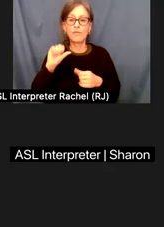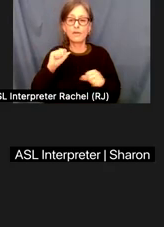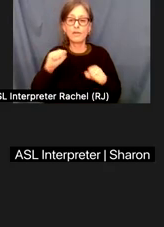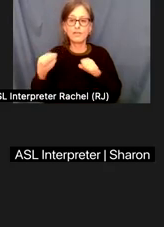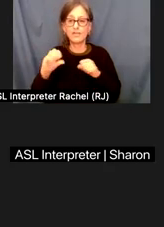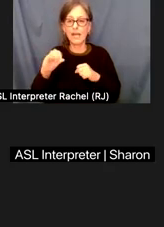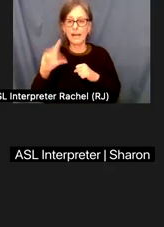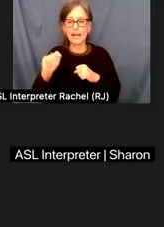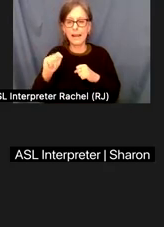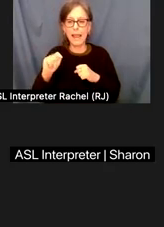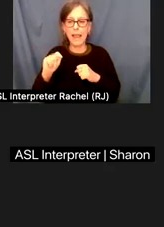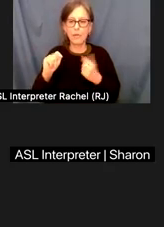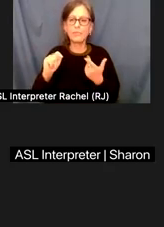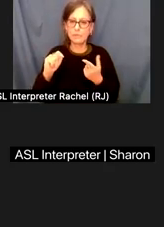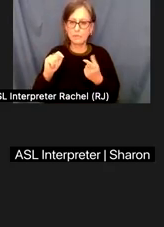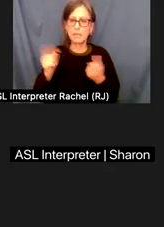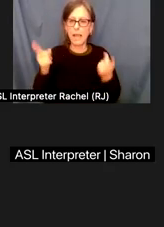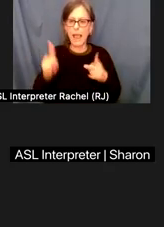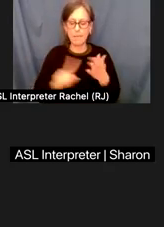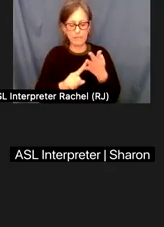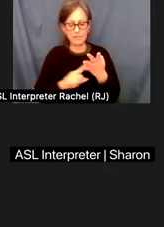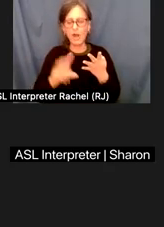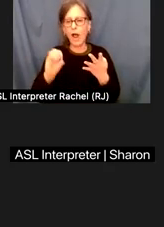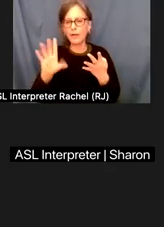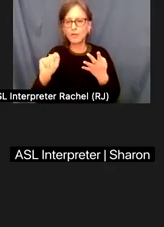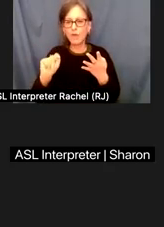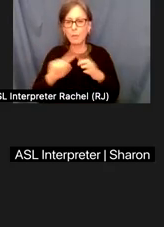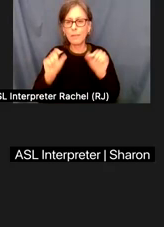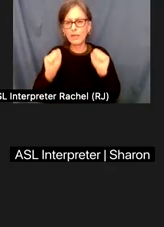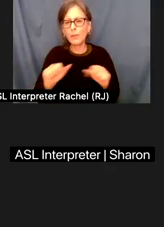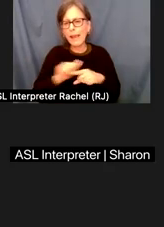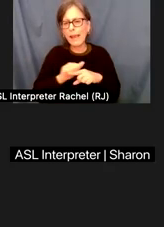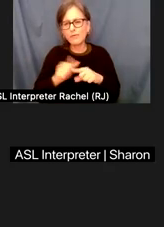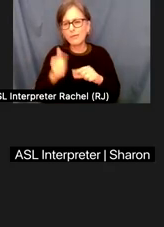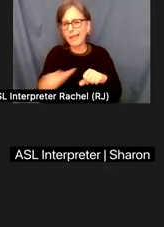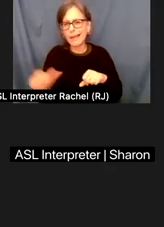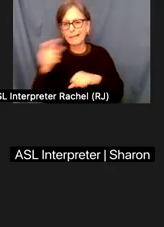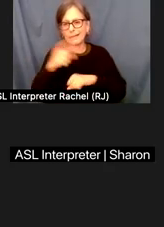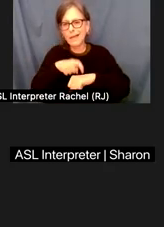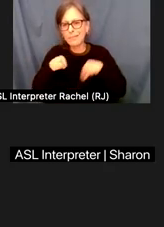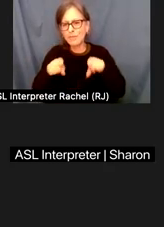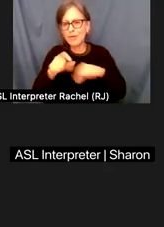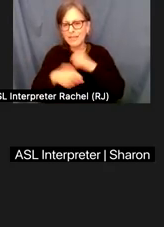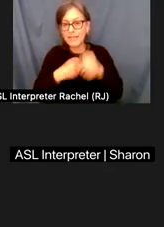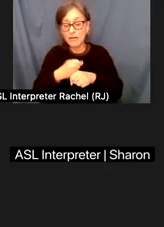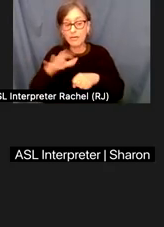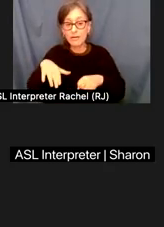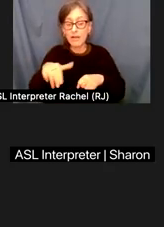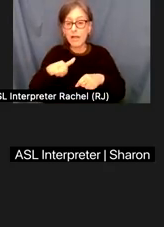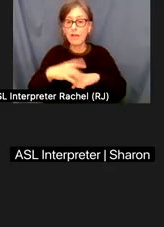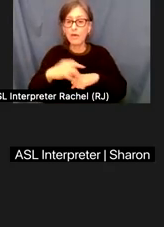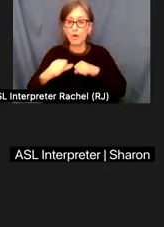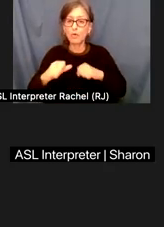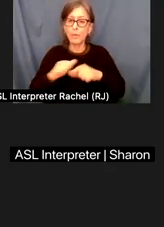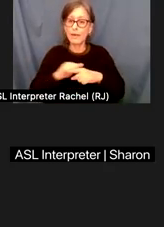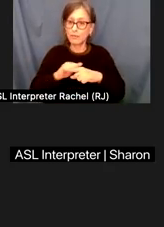October, what we call International Shakeout Day, you can, of course, have your earthquake drills any day of the year. And if you haven't had an earthquake drill this year, you